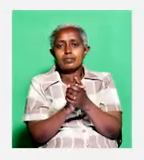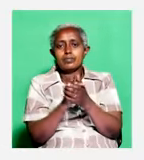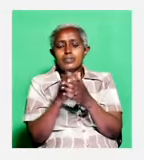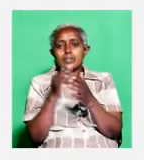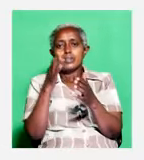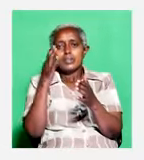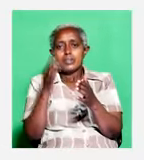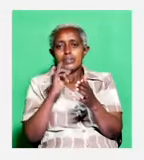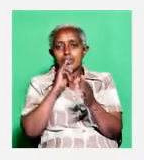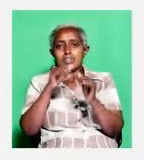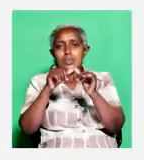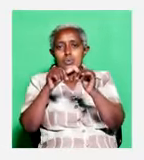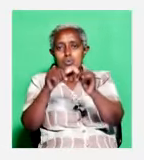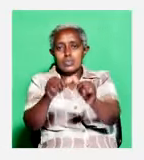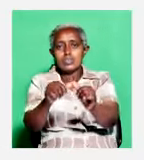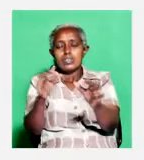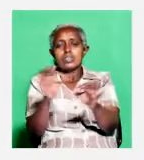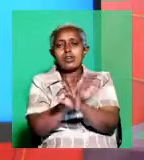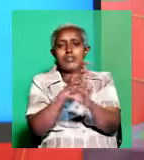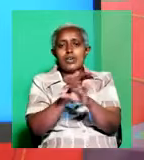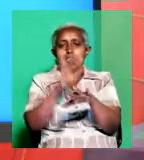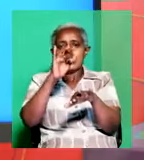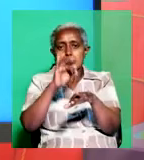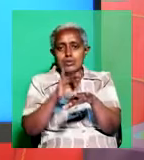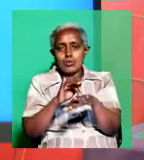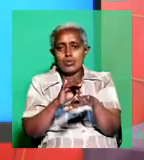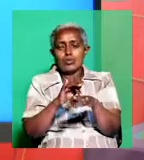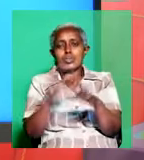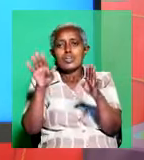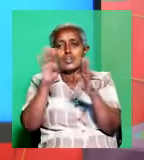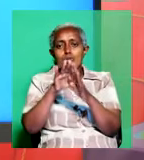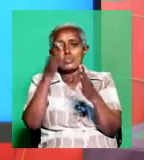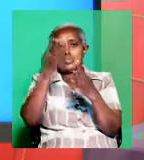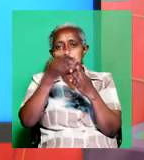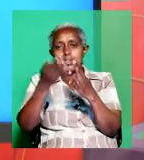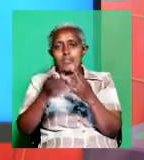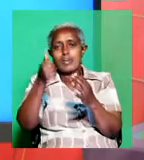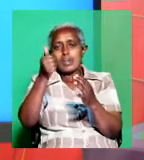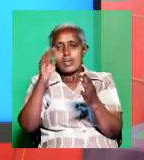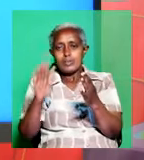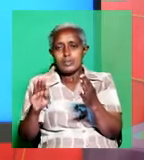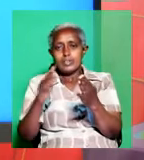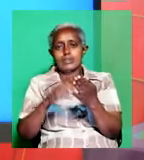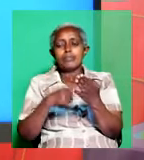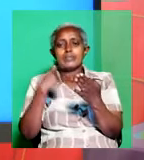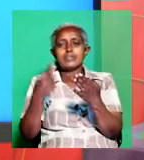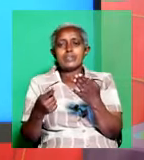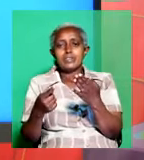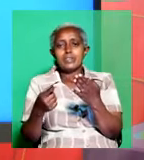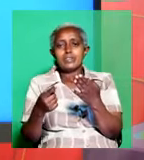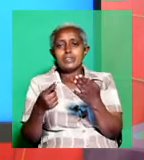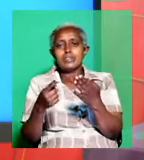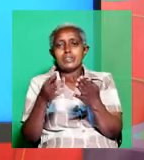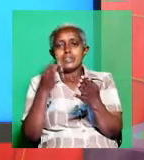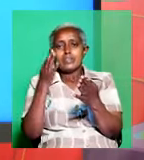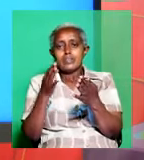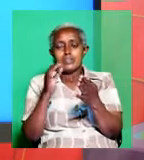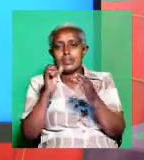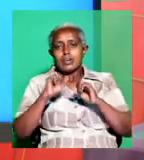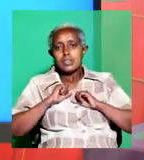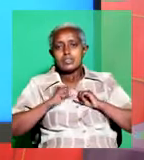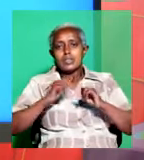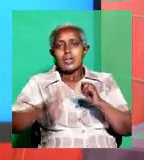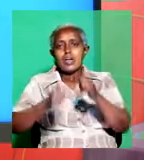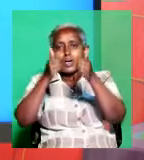Let f is a continuous function on a closed interval AB, then f has